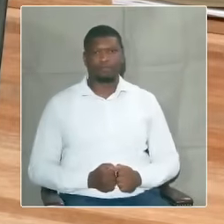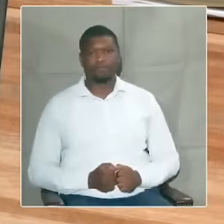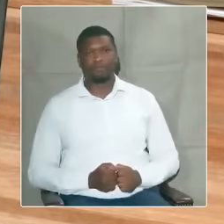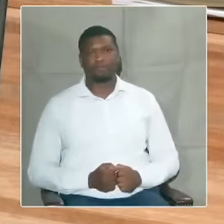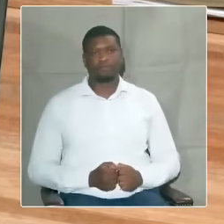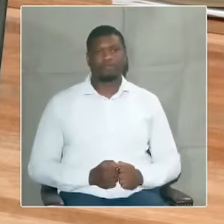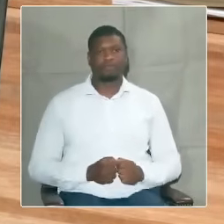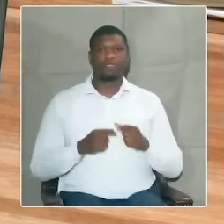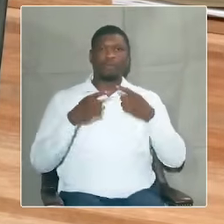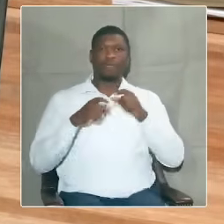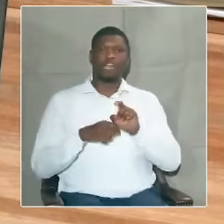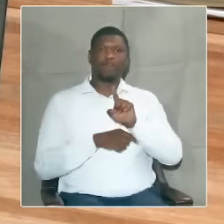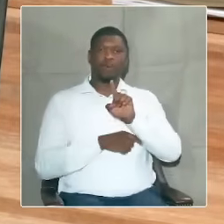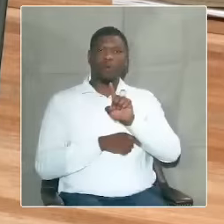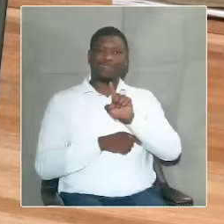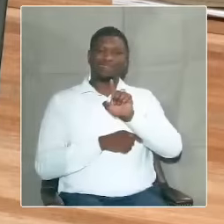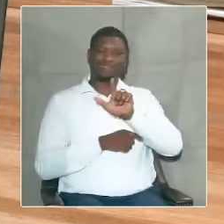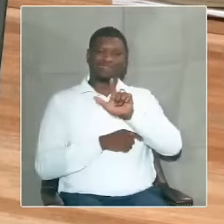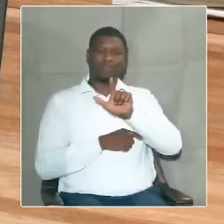paragraph